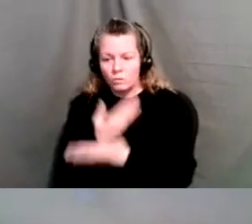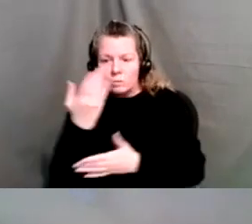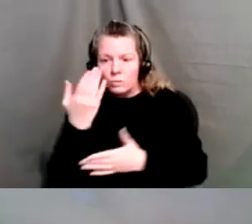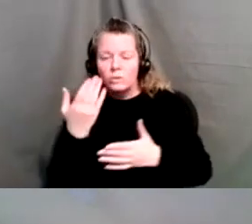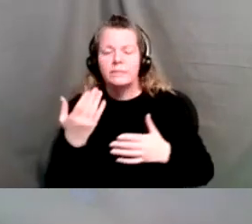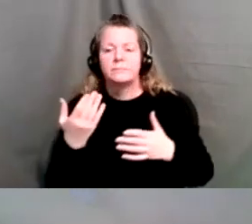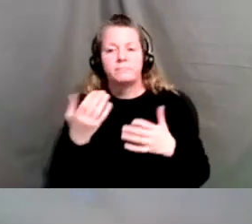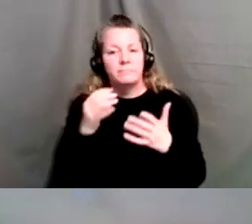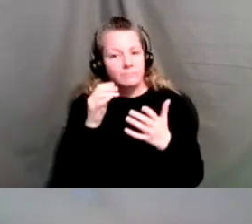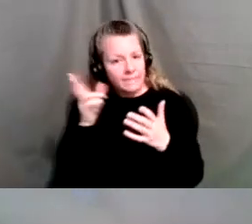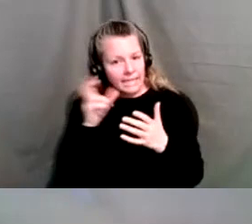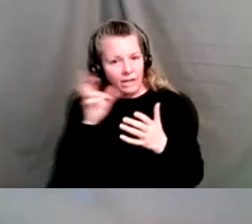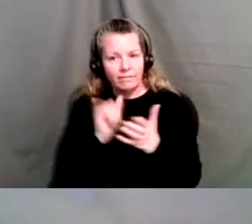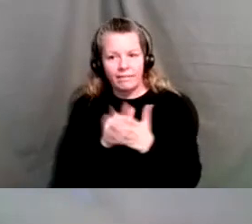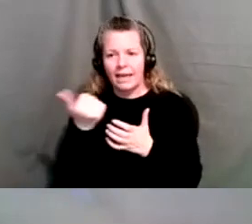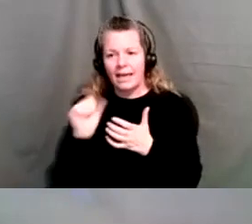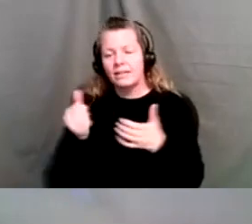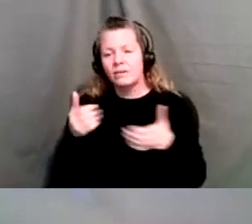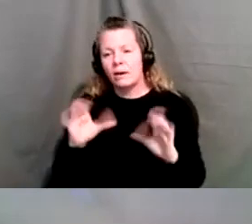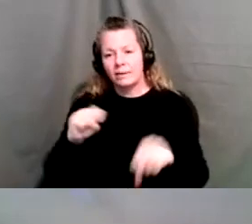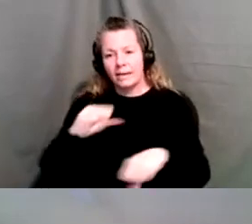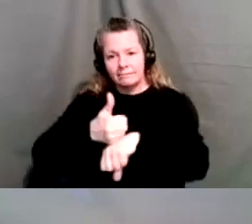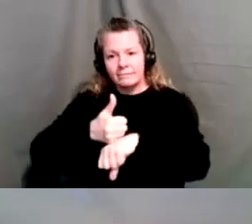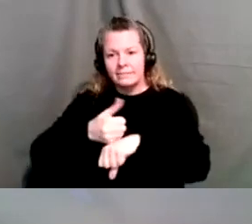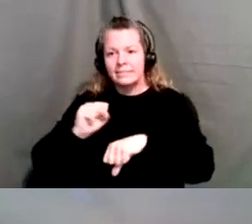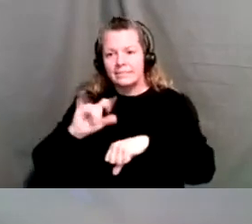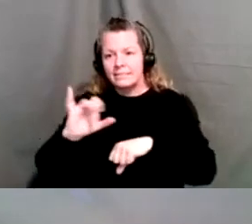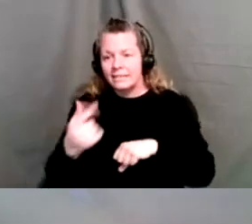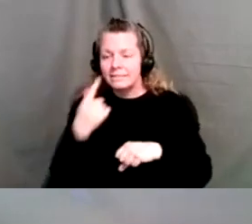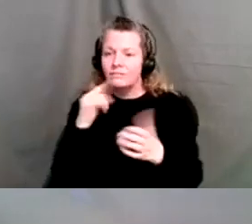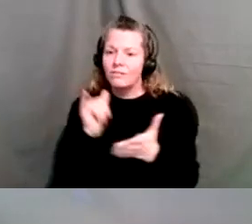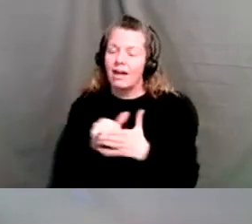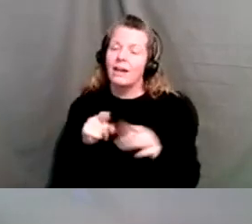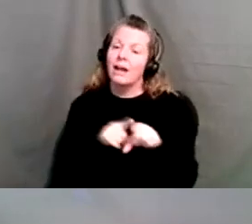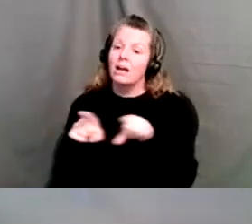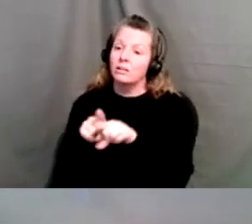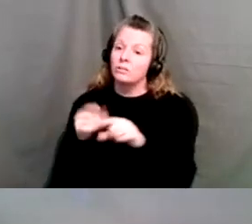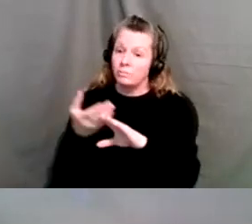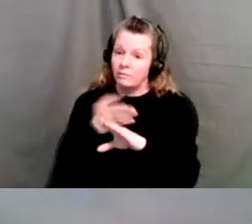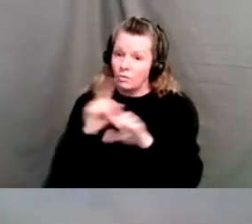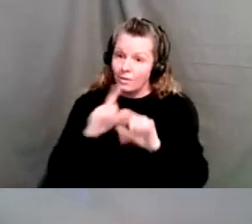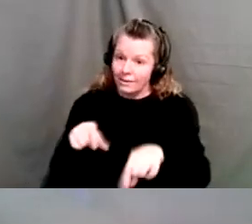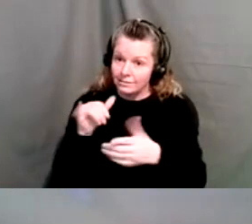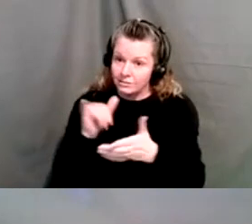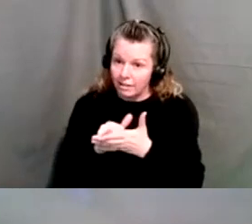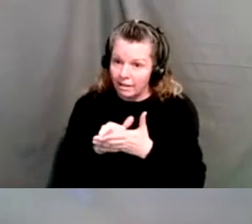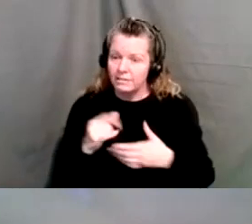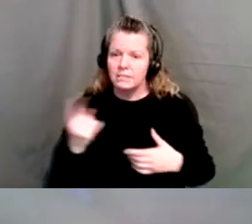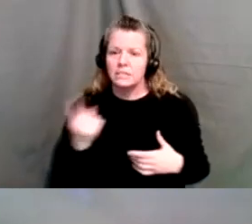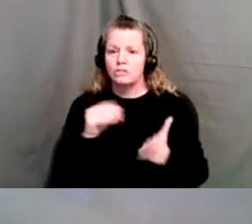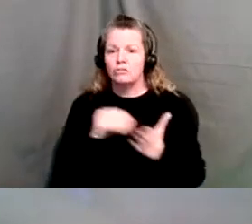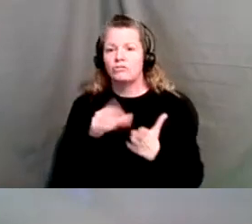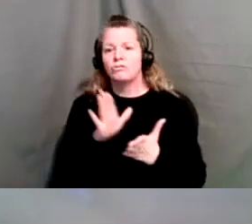that there's settings for that. And I also want to, before you answer that, just note that I